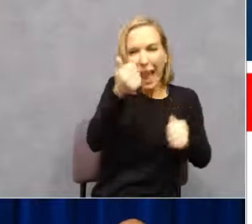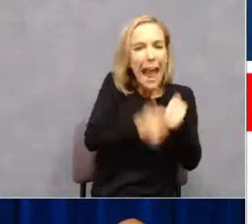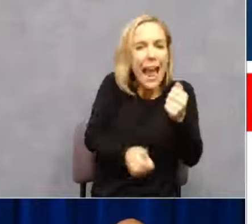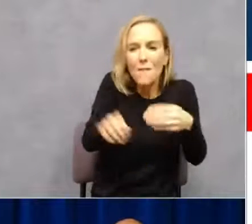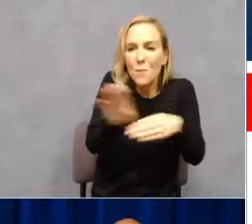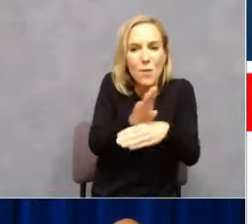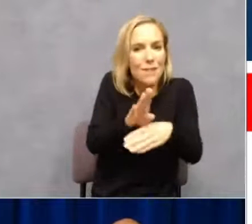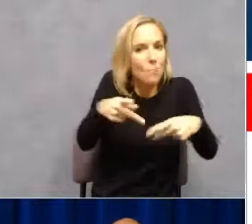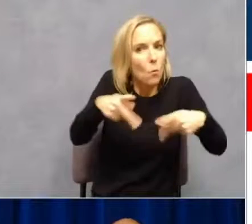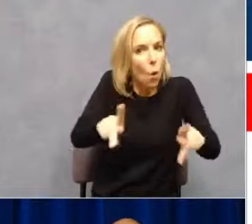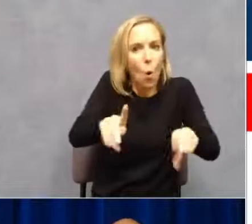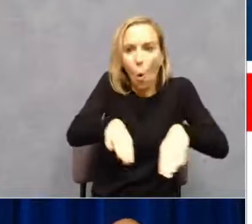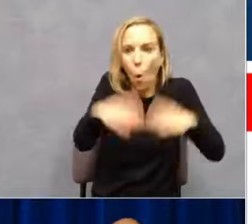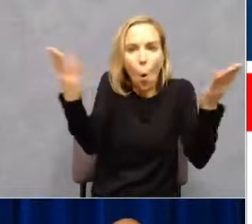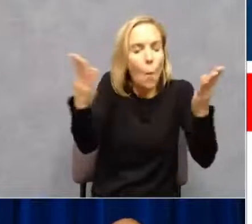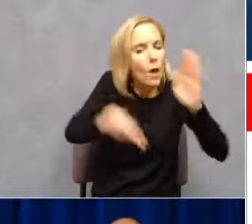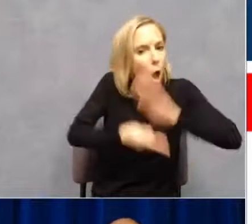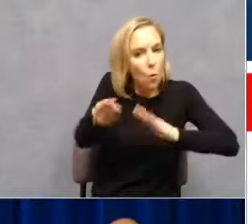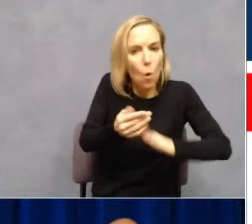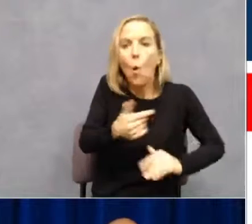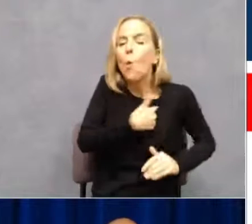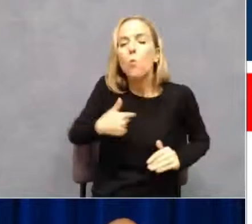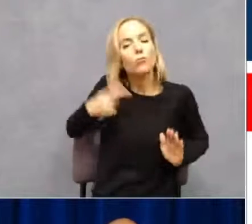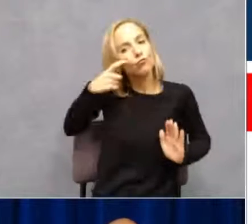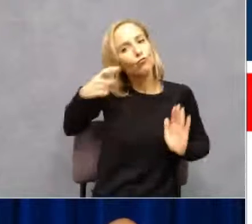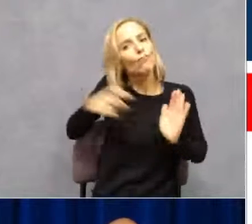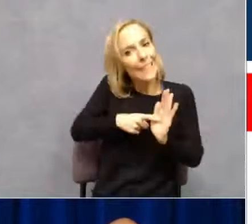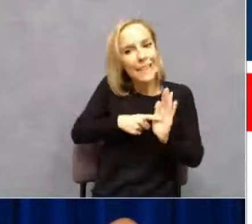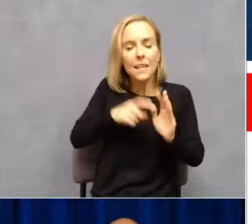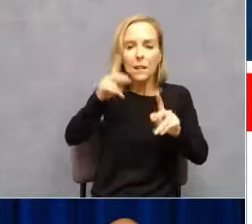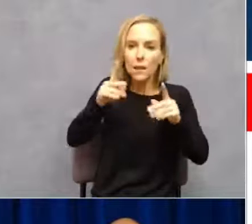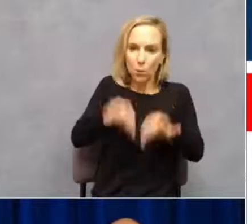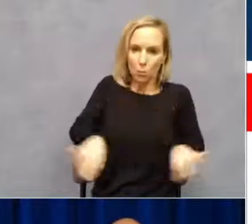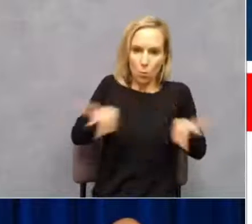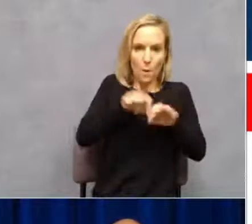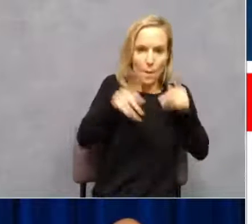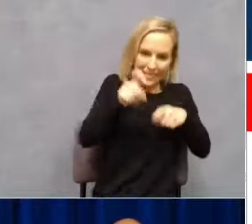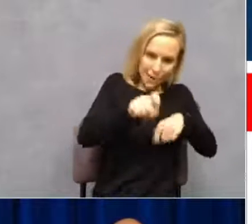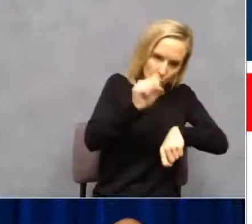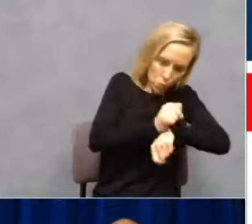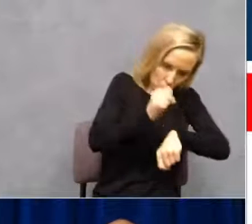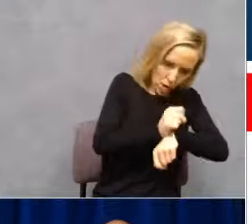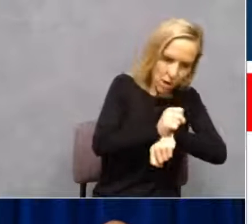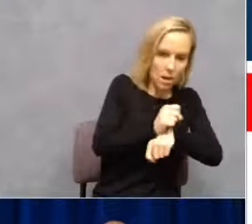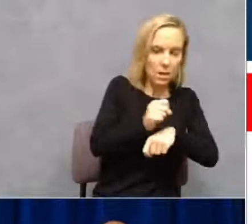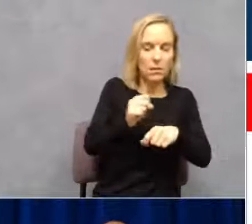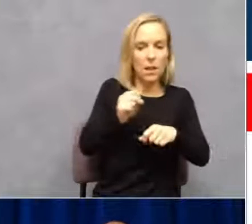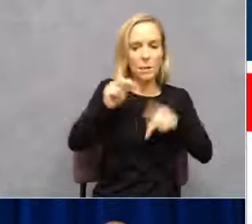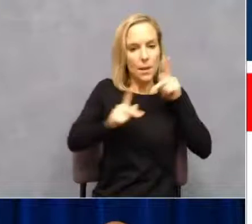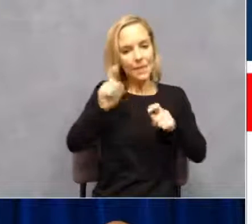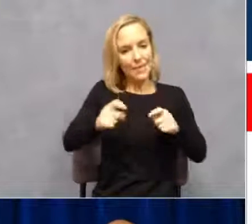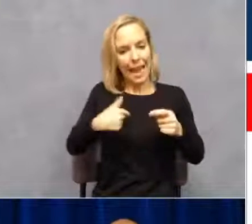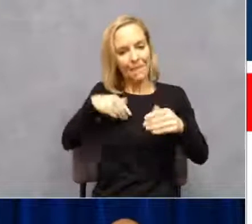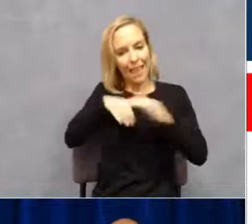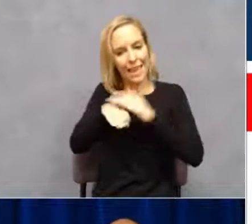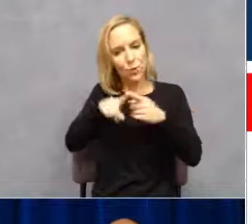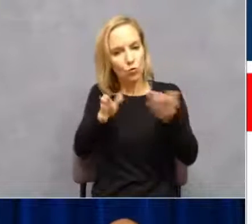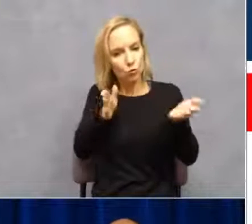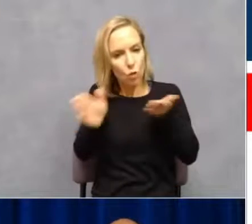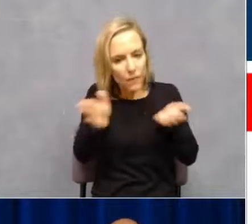We recognize the importance of having people at work and having citizens have access to the services and